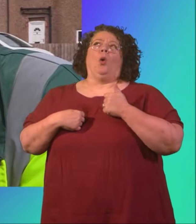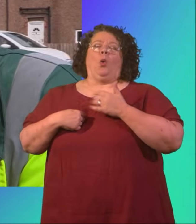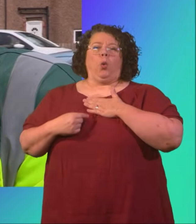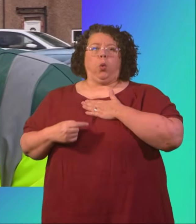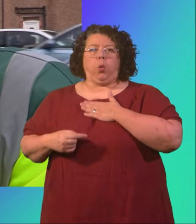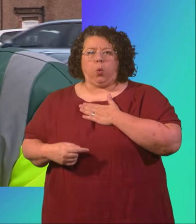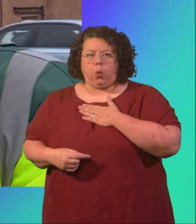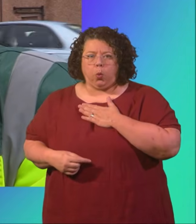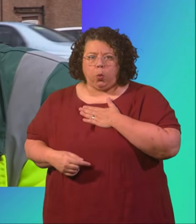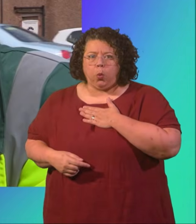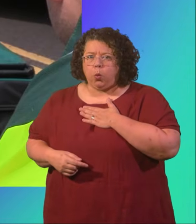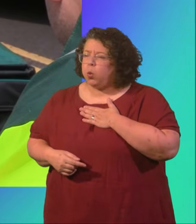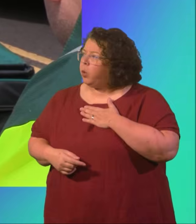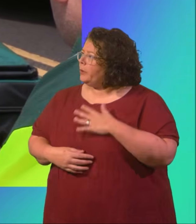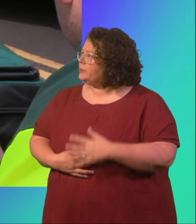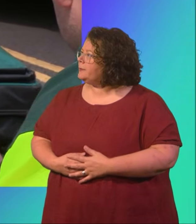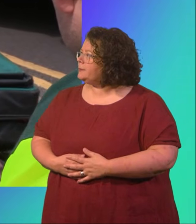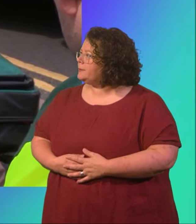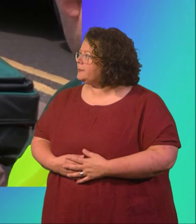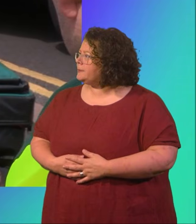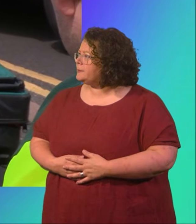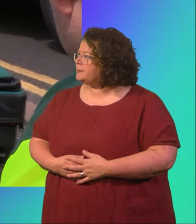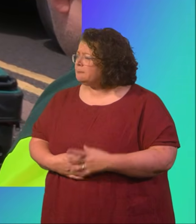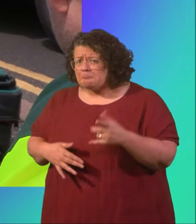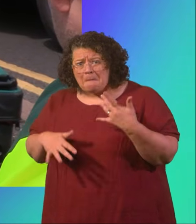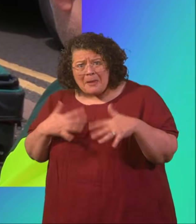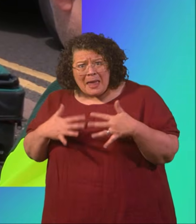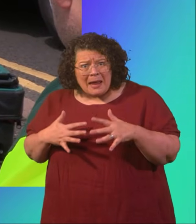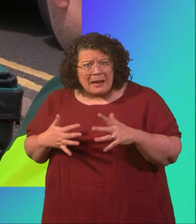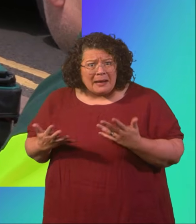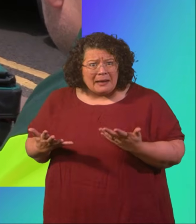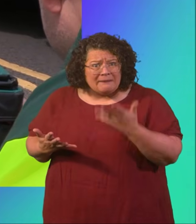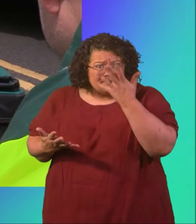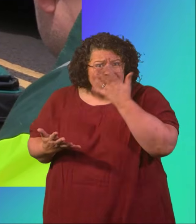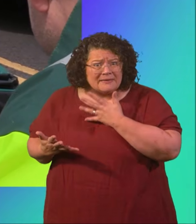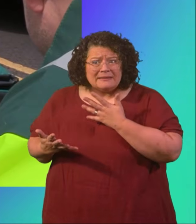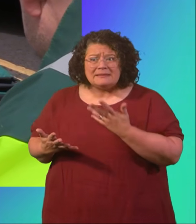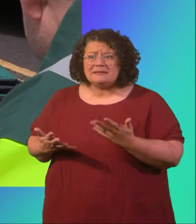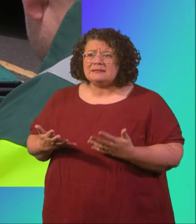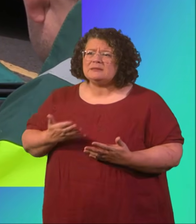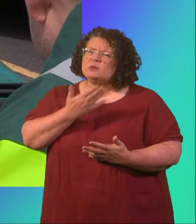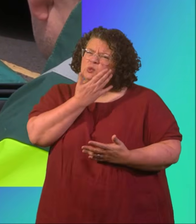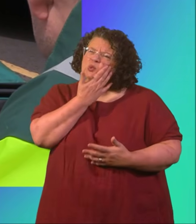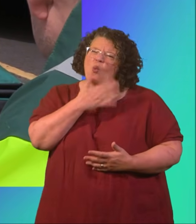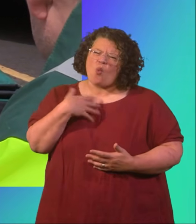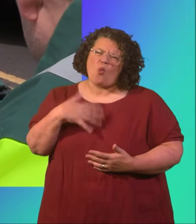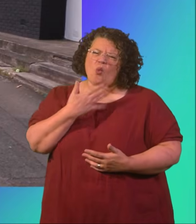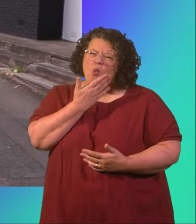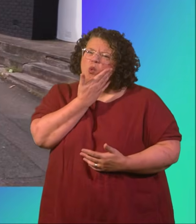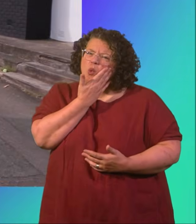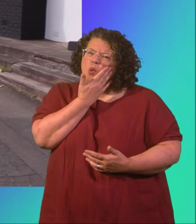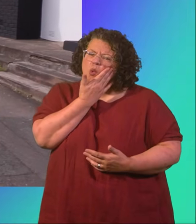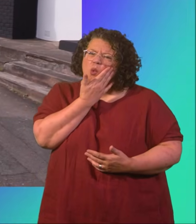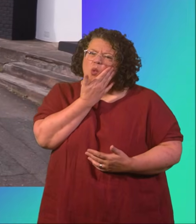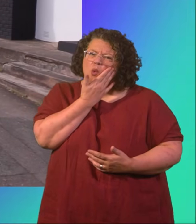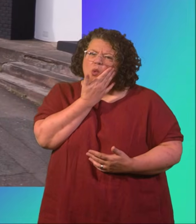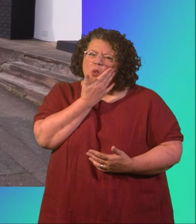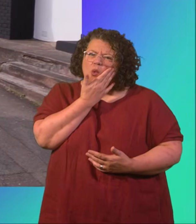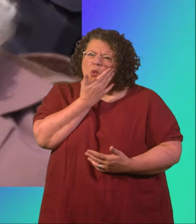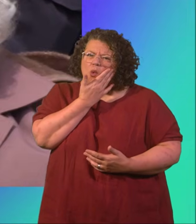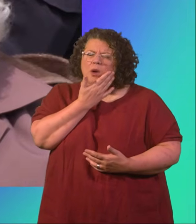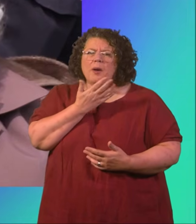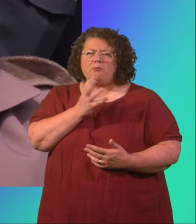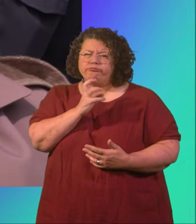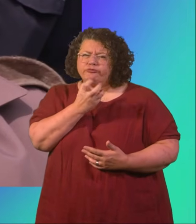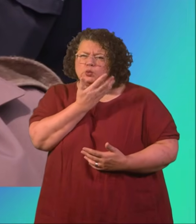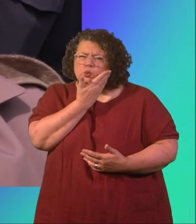very reassuring, which is really nice. How much pain are you in with your face? It's sore on her cheek. She's got quite a nasty bruise to the